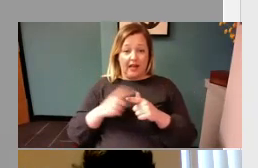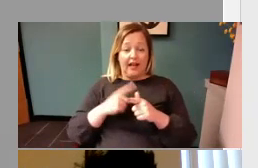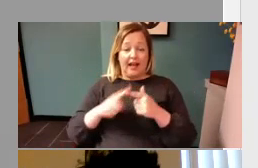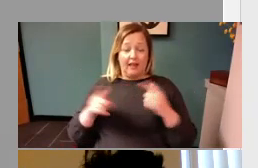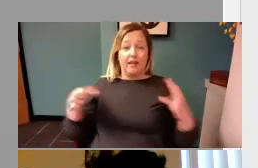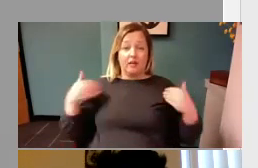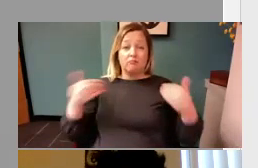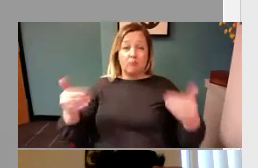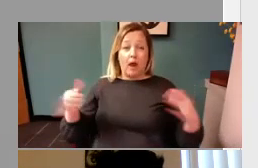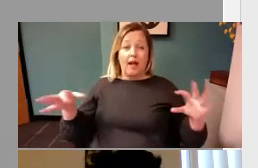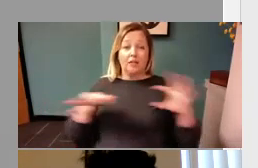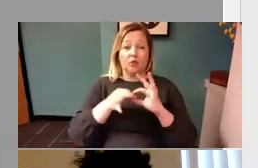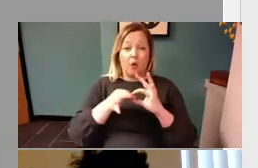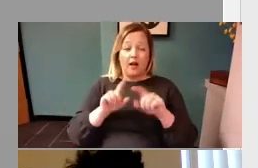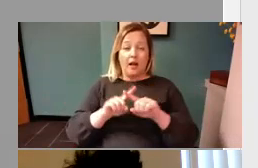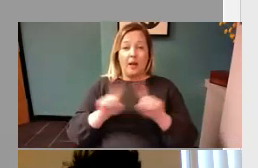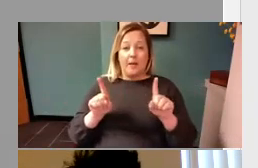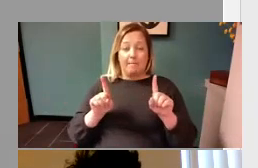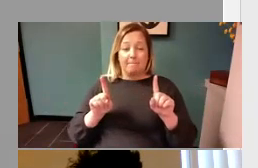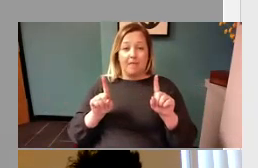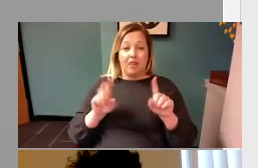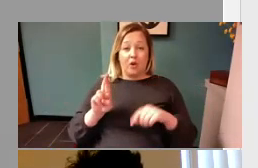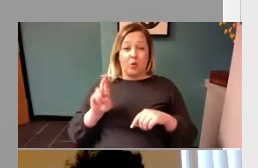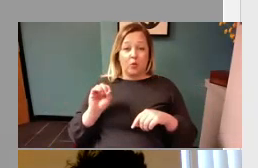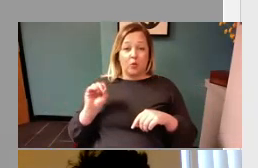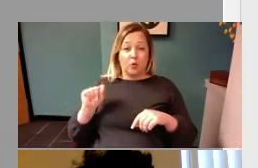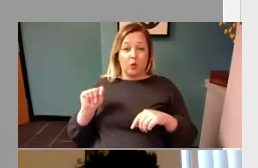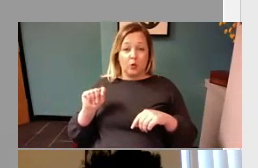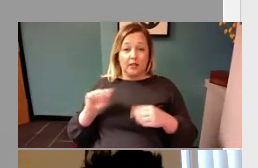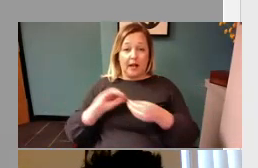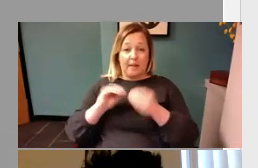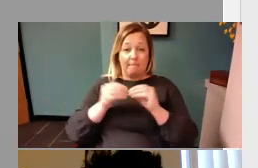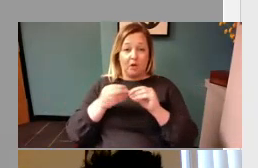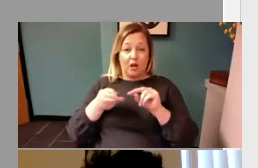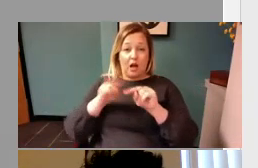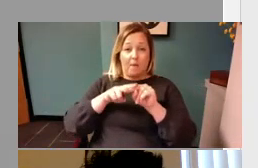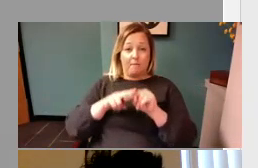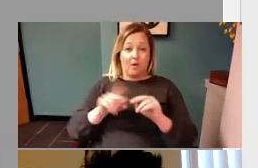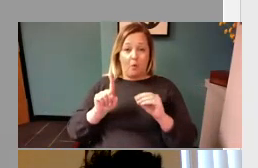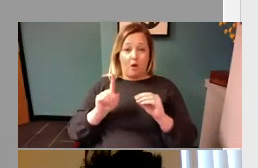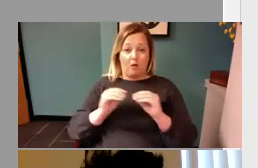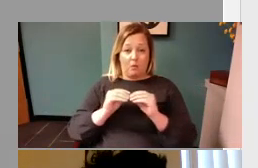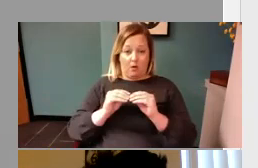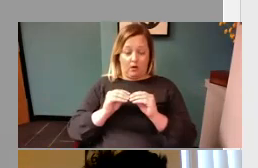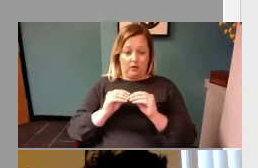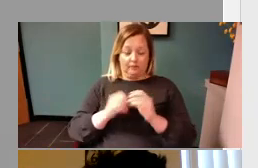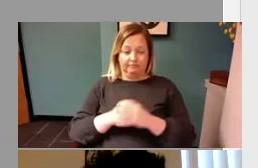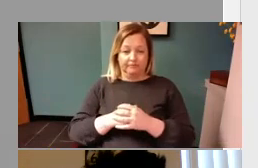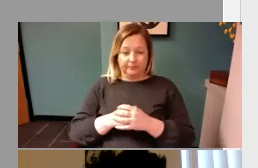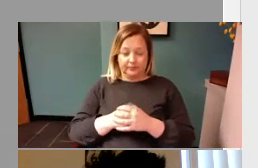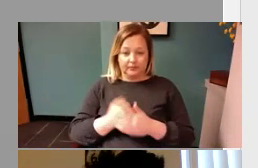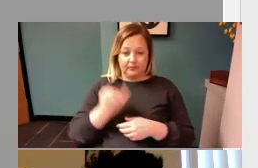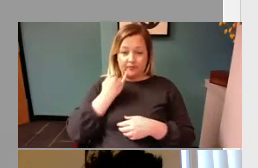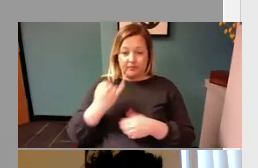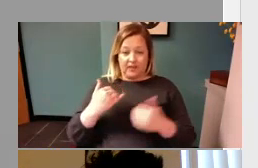become one more than the total rank. If we had a two different